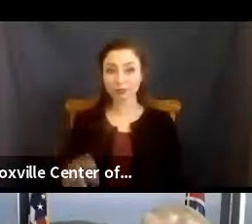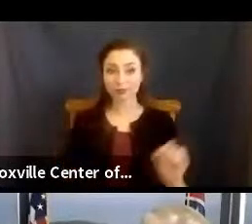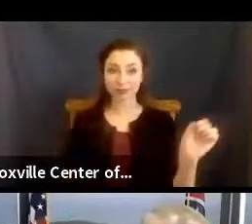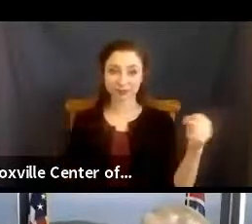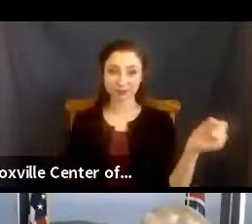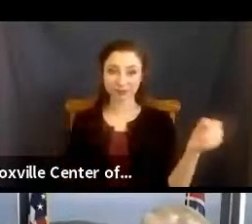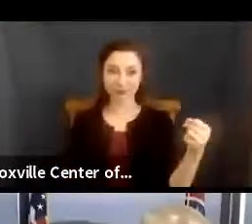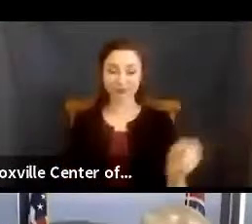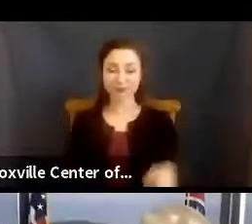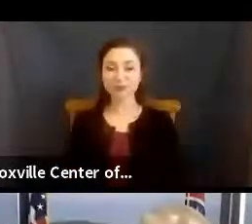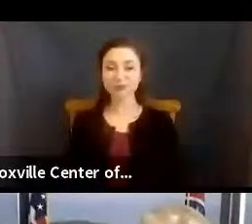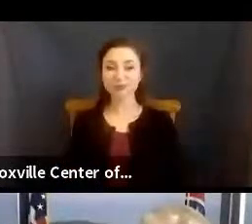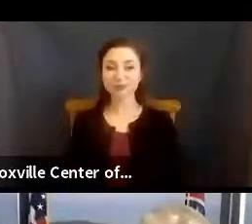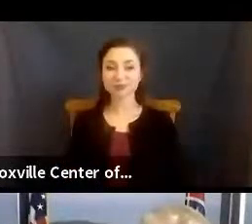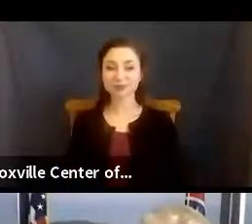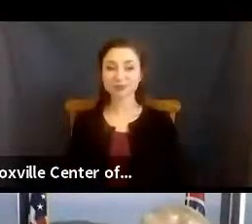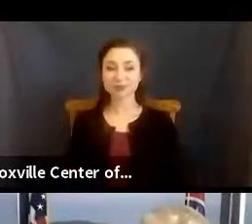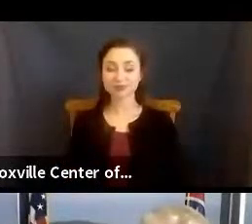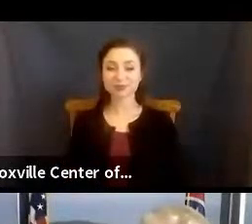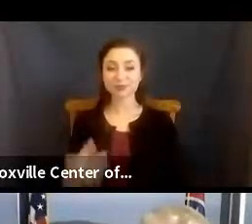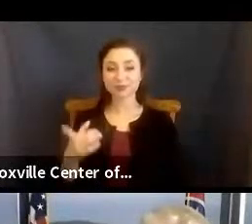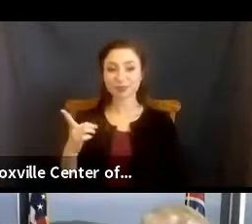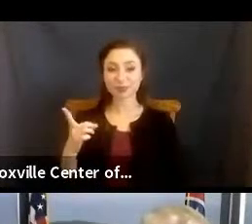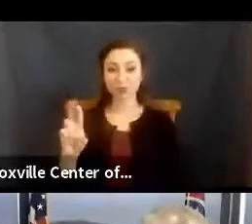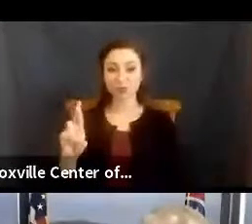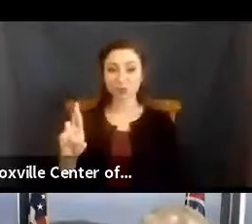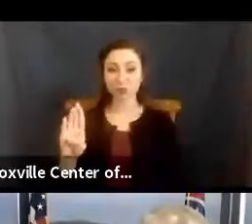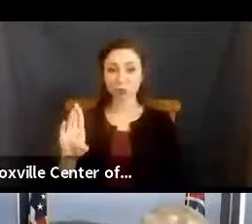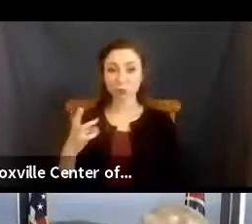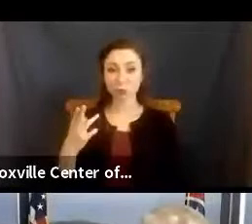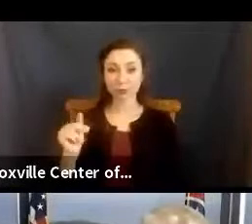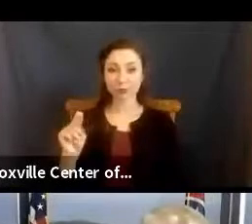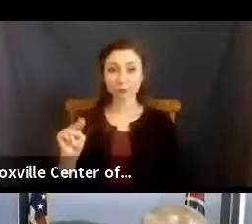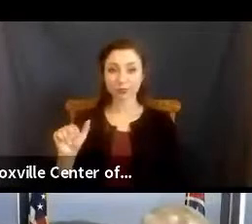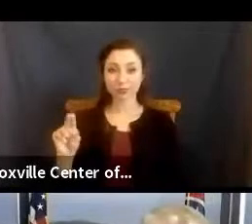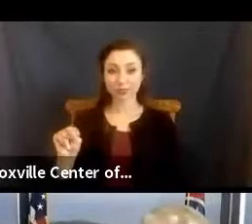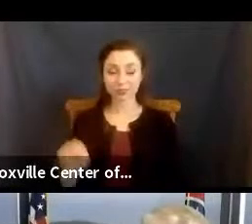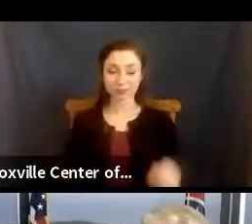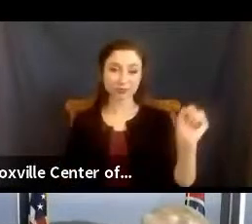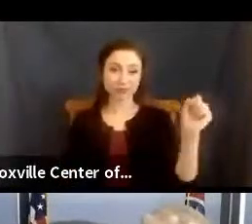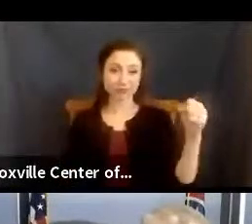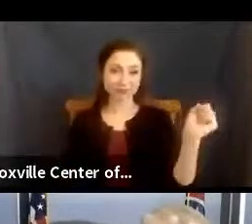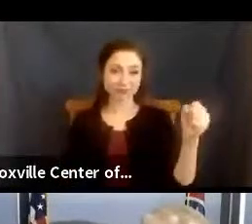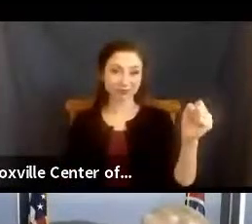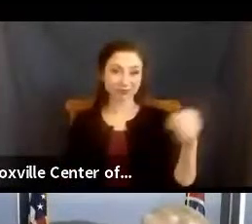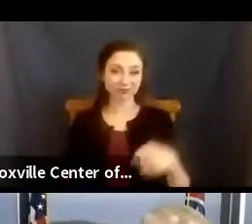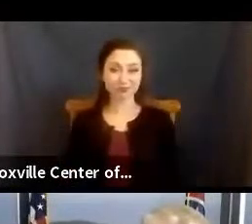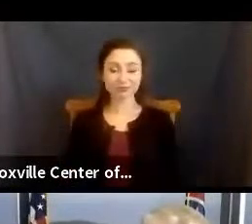Yes. Dr. Buchanan. Yes.